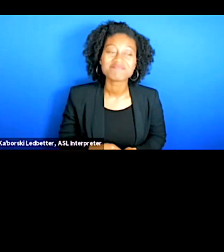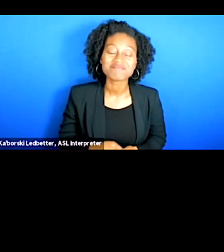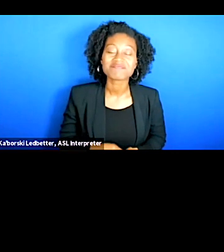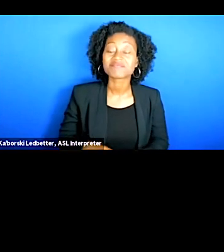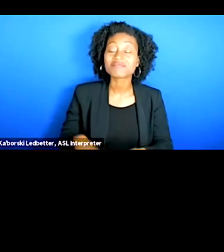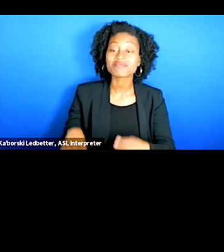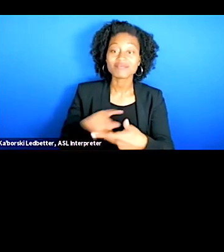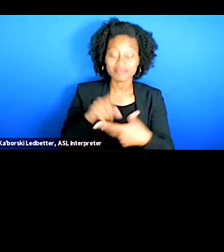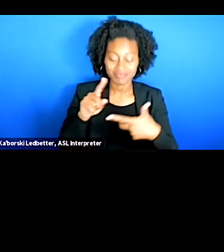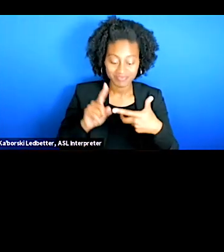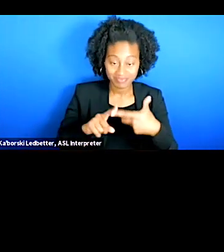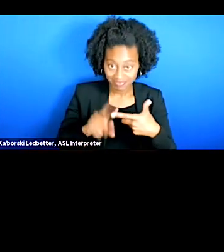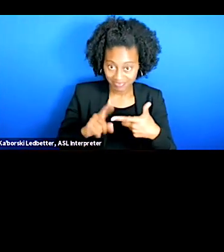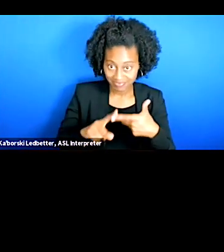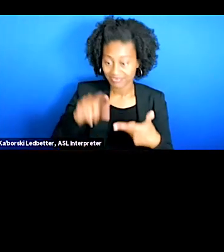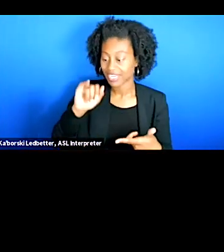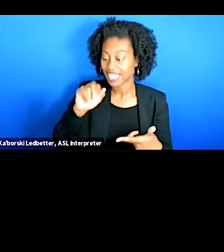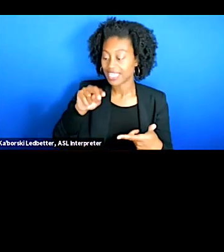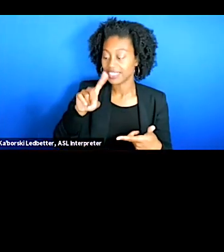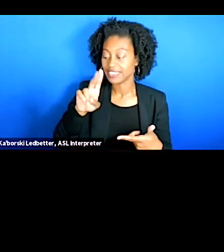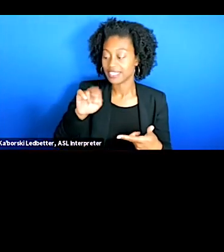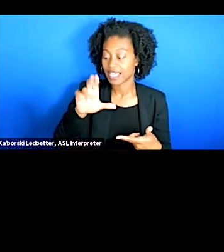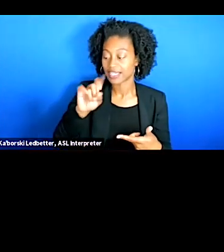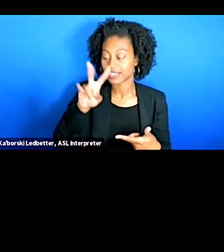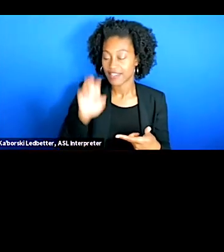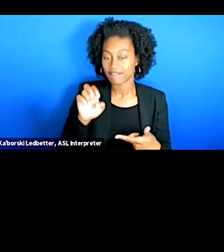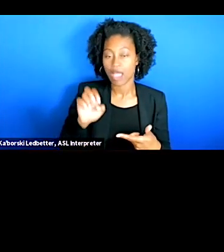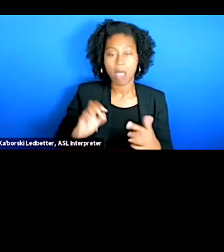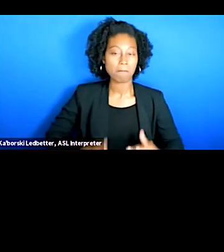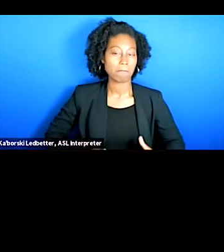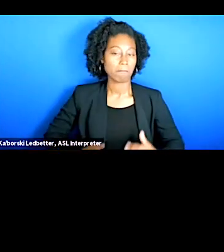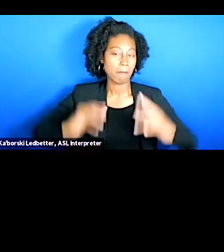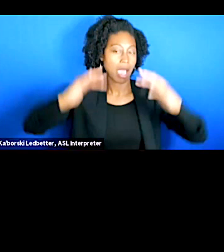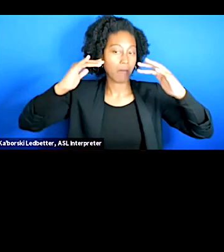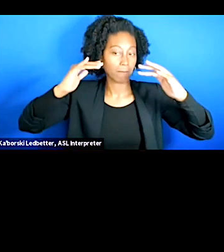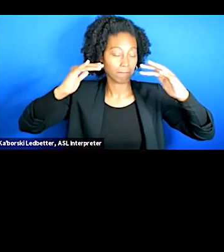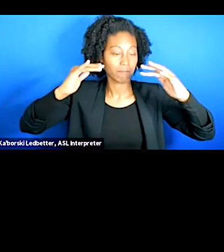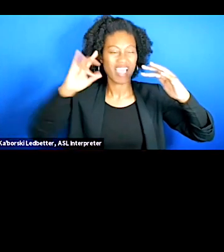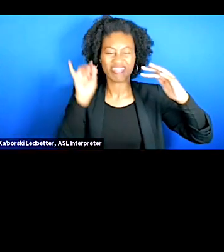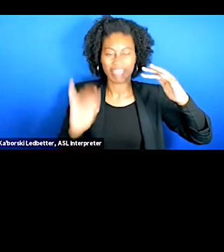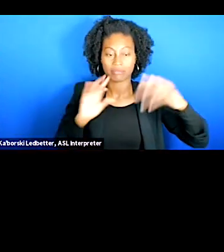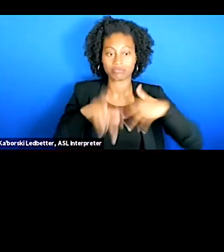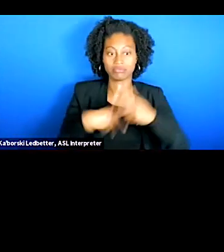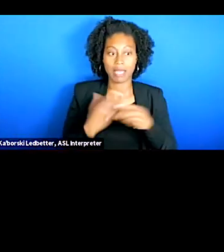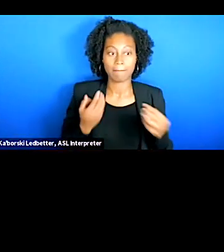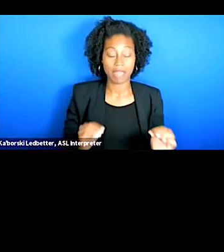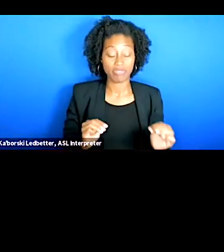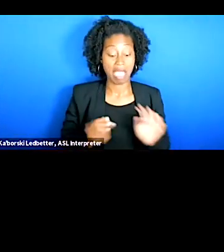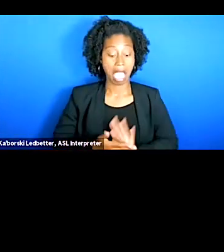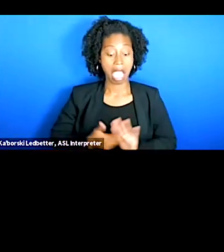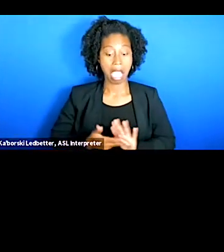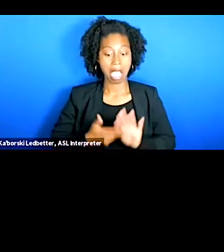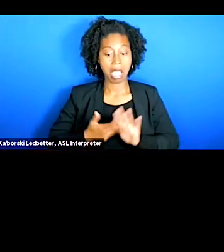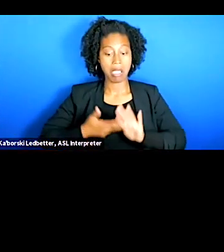Inductive coding is a bottom-up method by which you develop your codes as you identify them in your